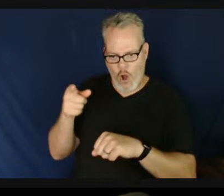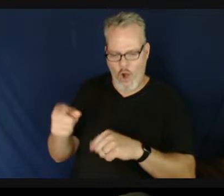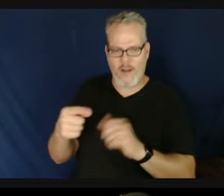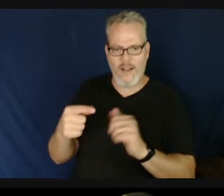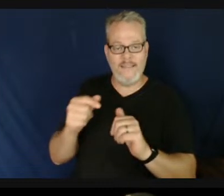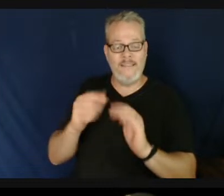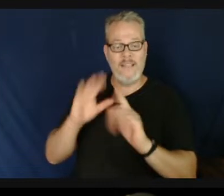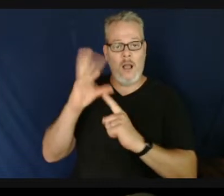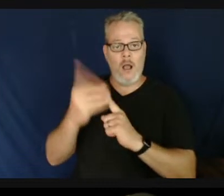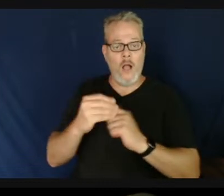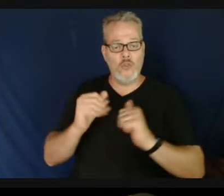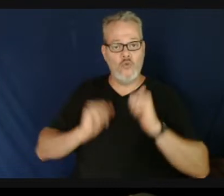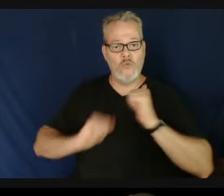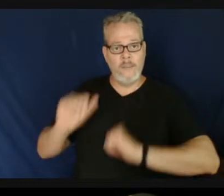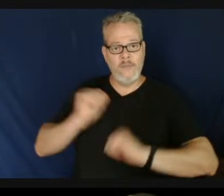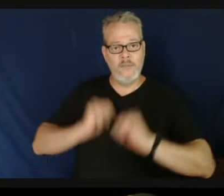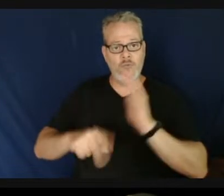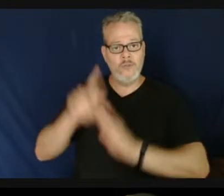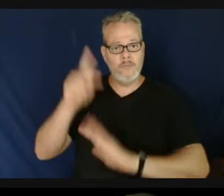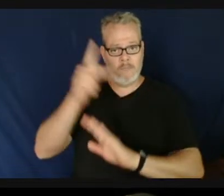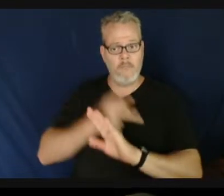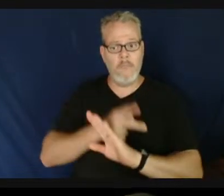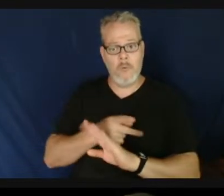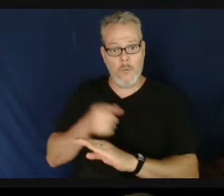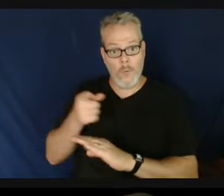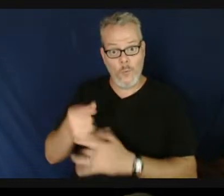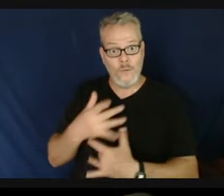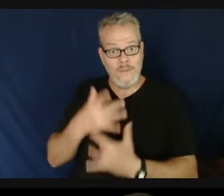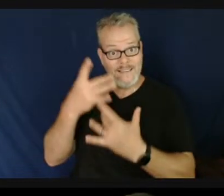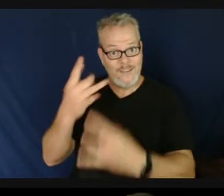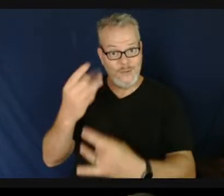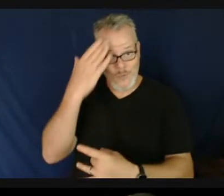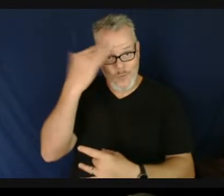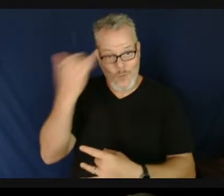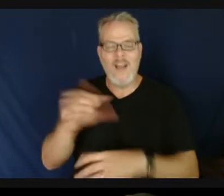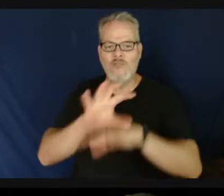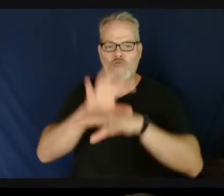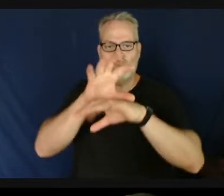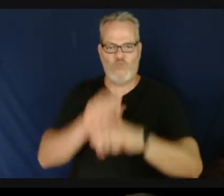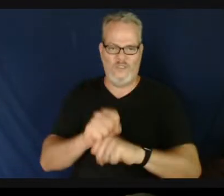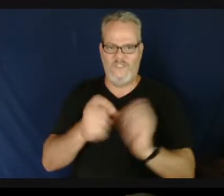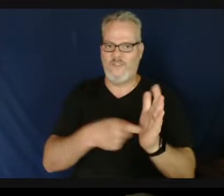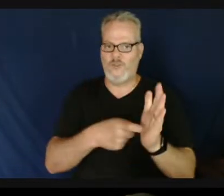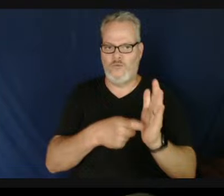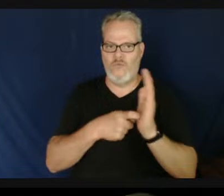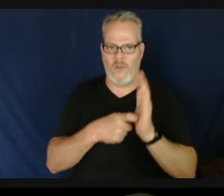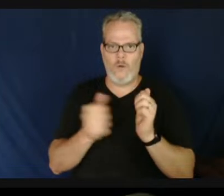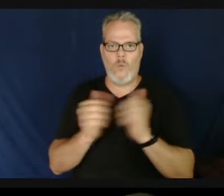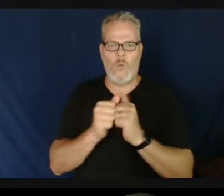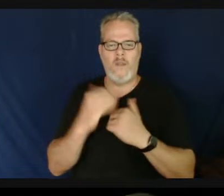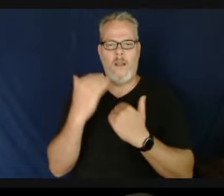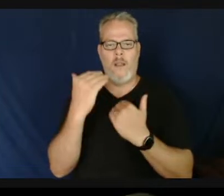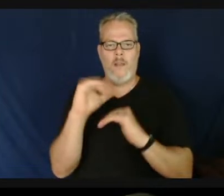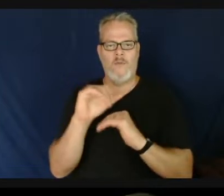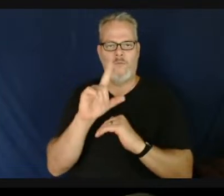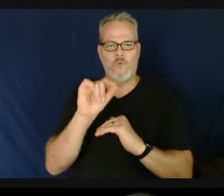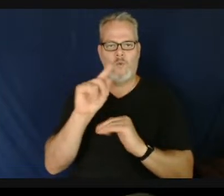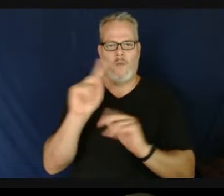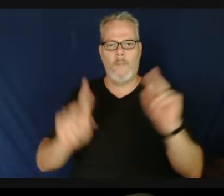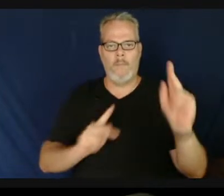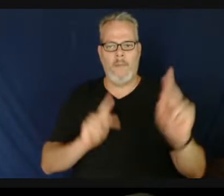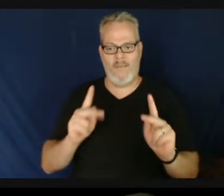demonstration program. This is an interesting one because reservations are required with a 20-person limit. I have the email